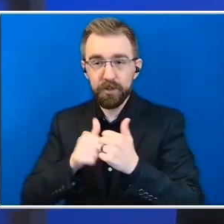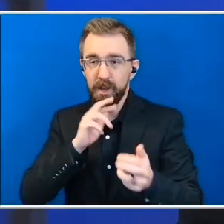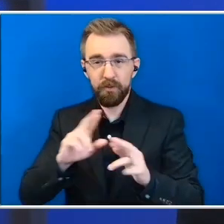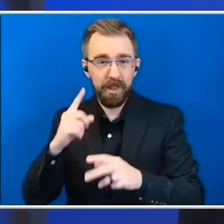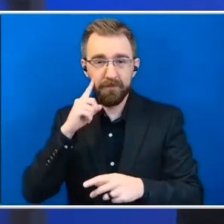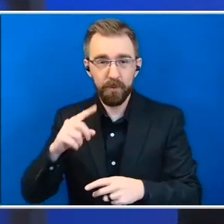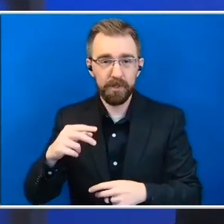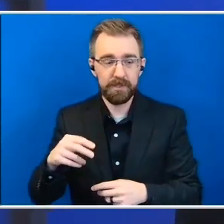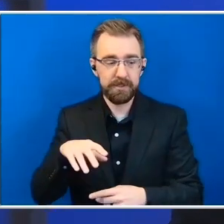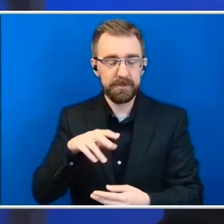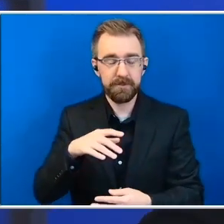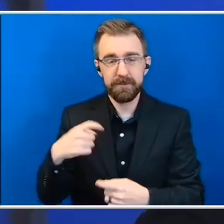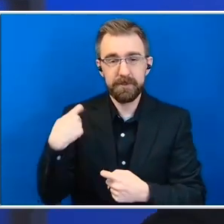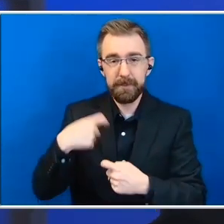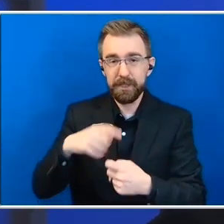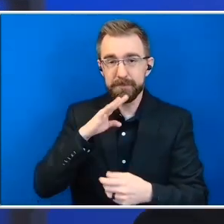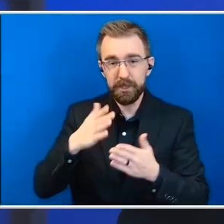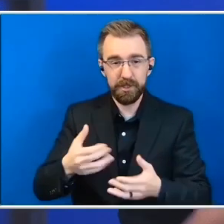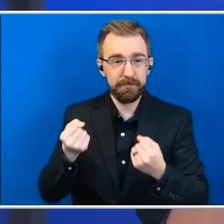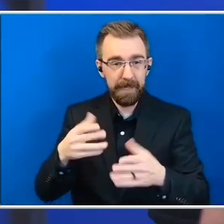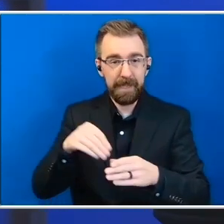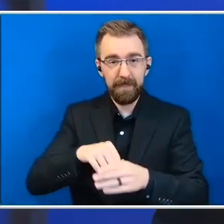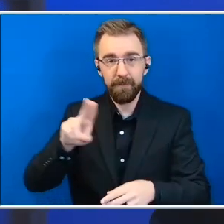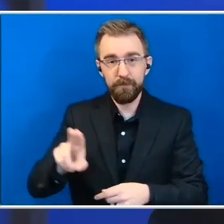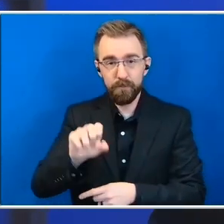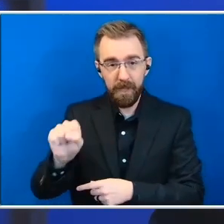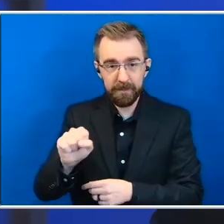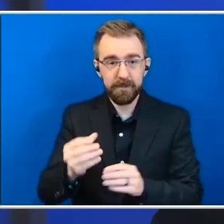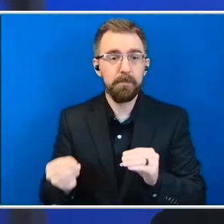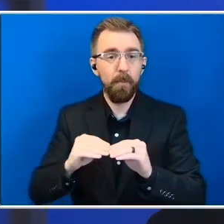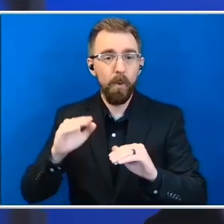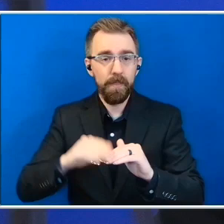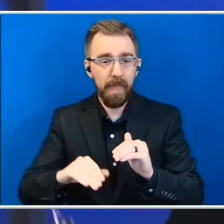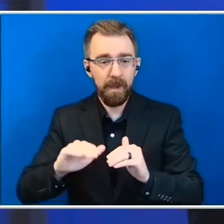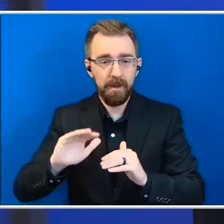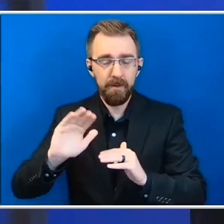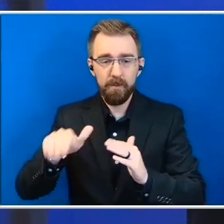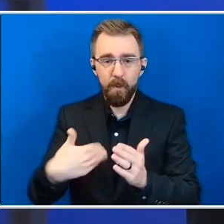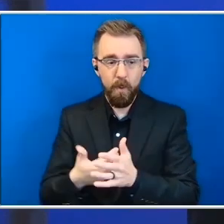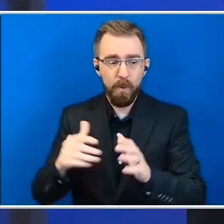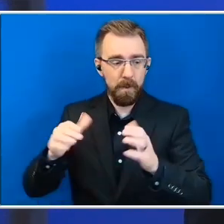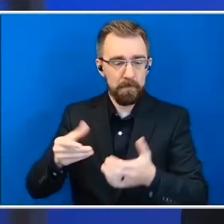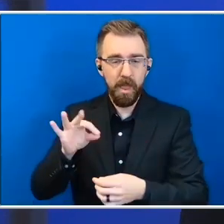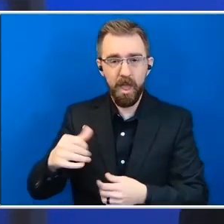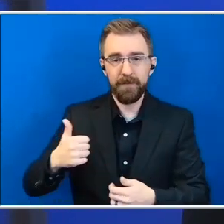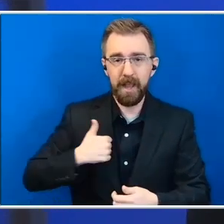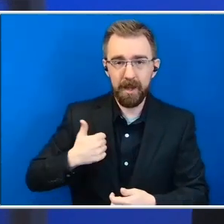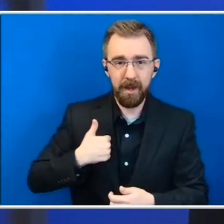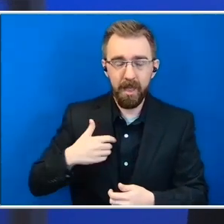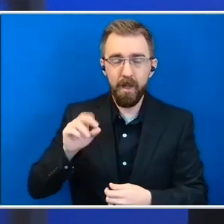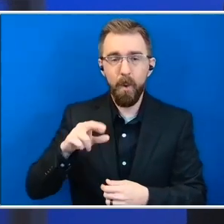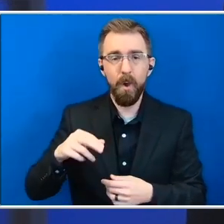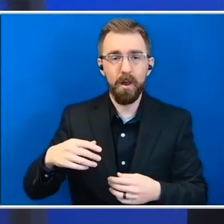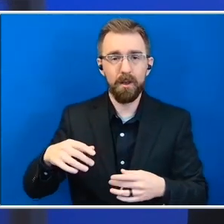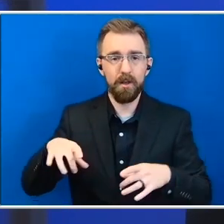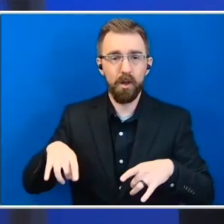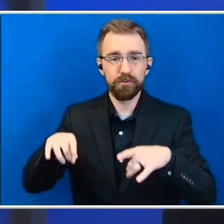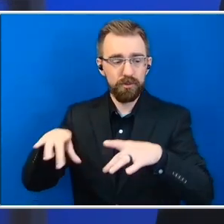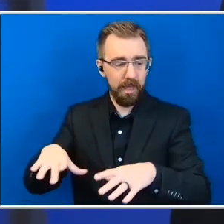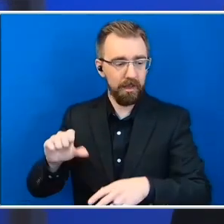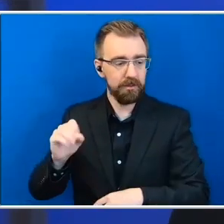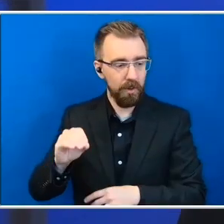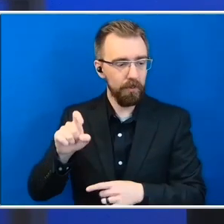many Spanish speakers in the US, more than the whole population of Canada or Australia. So we need to do a better